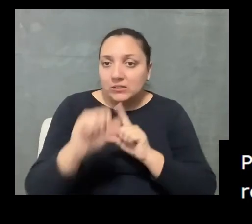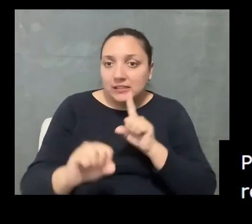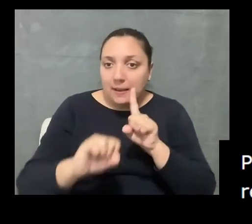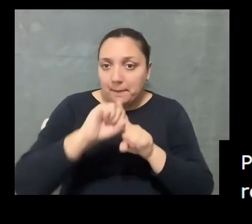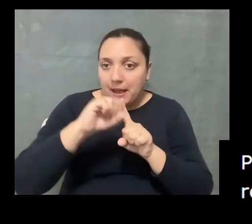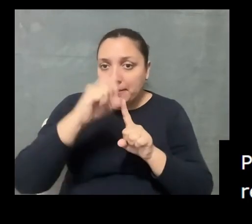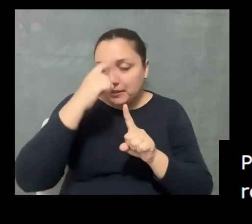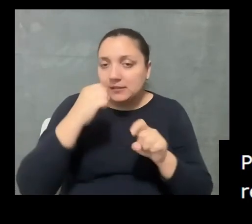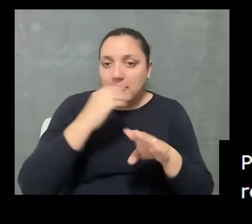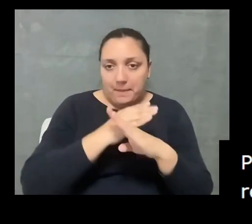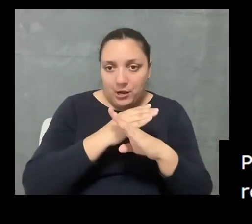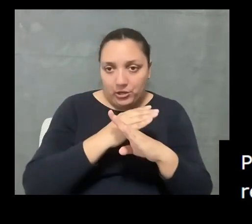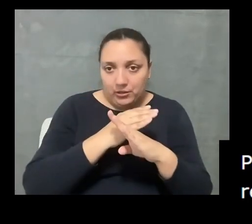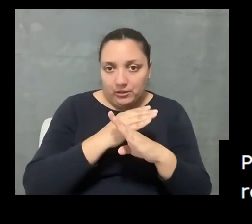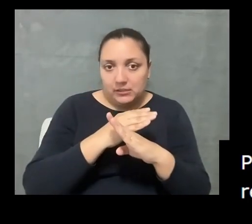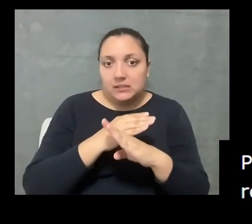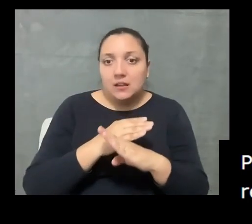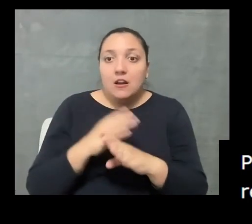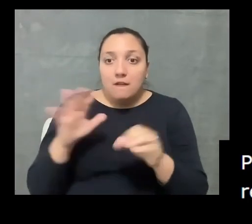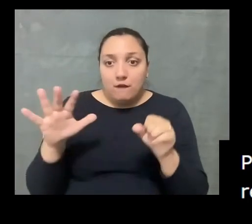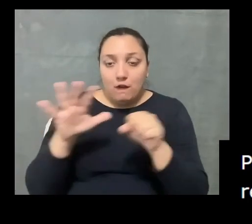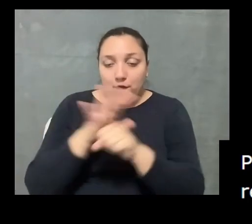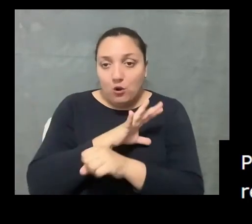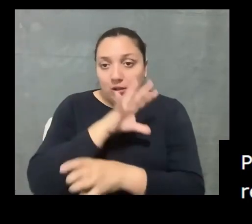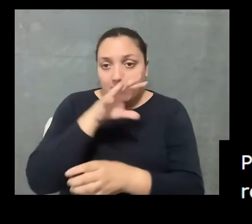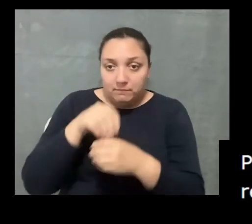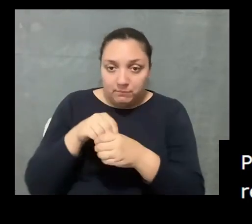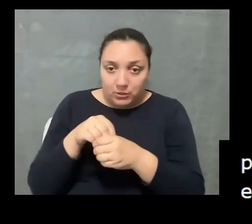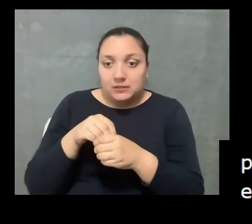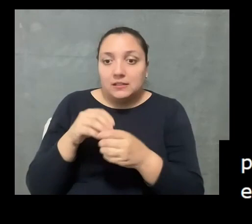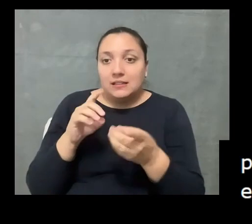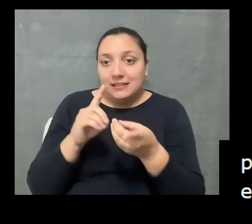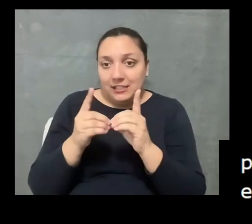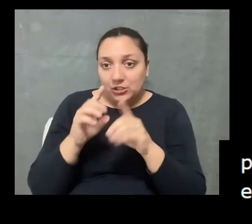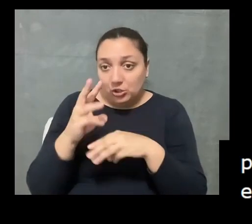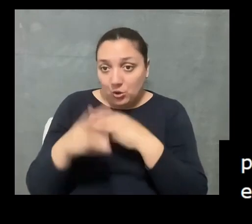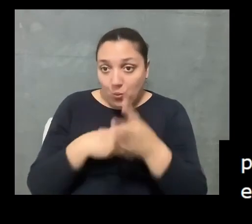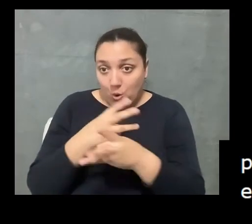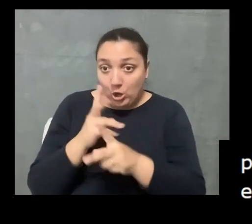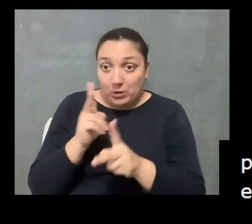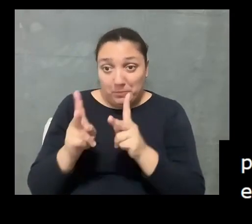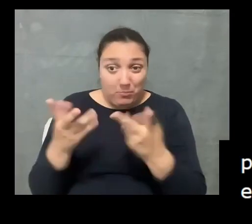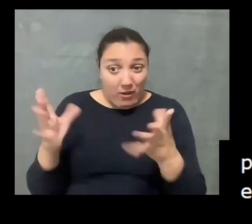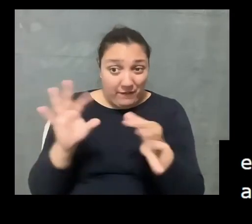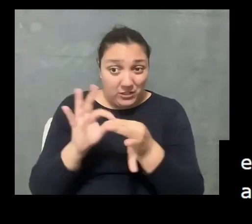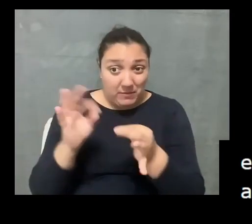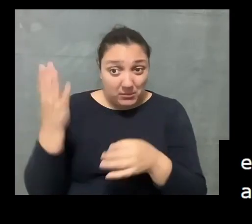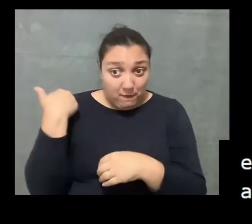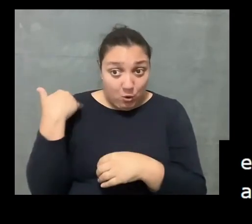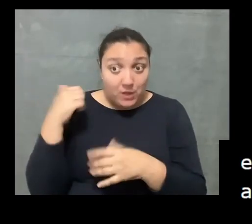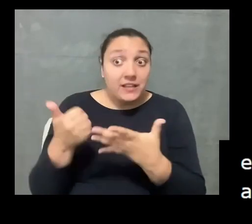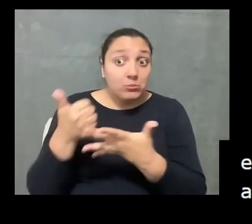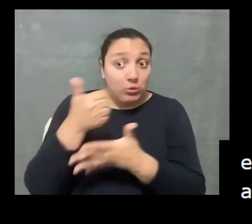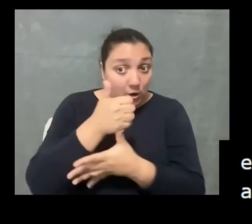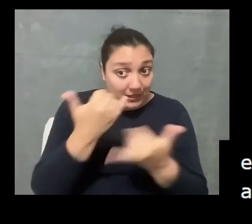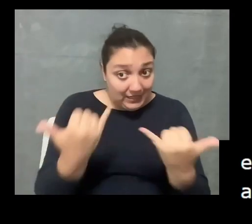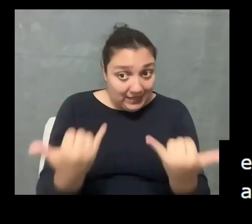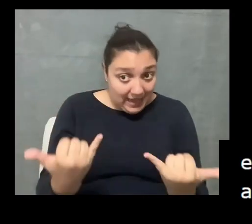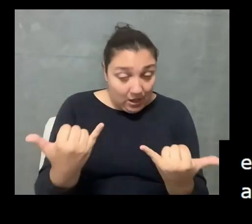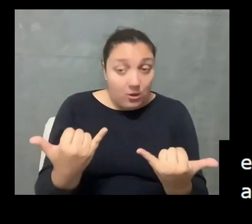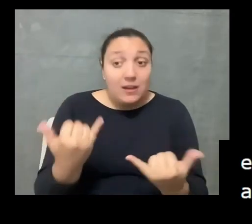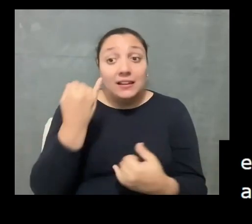barriers to full participation in the digital world. So those are the groups I laid out before. That's the priority here today. If you belong